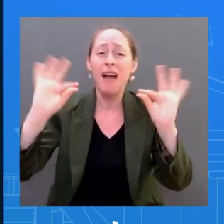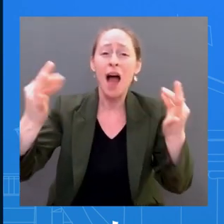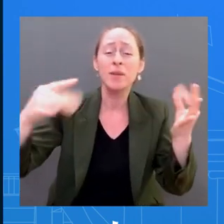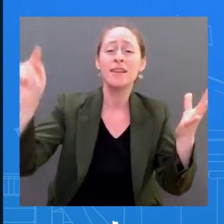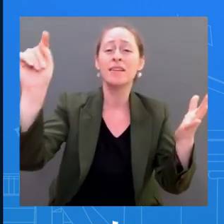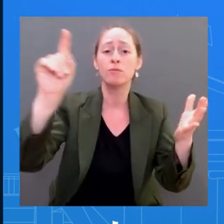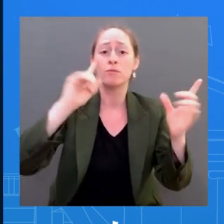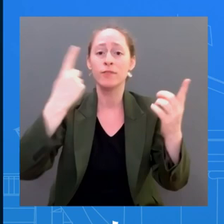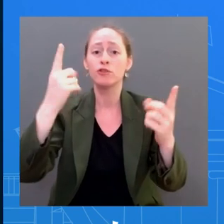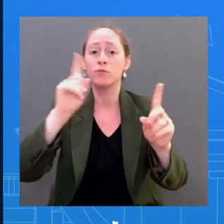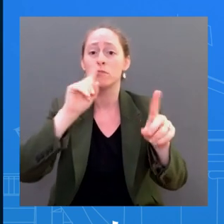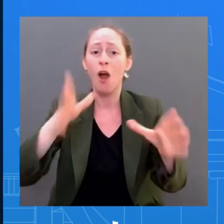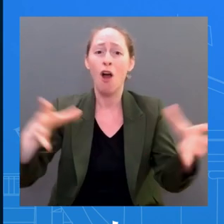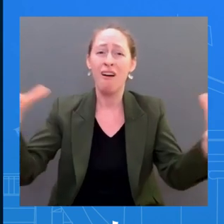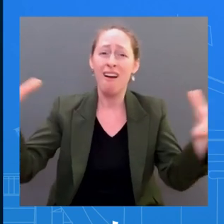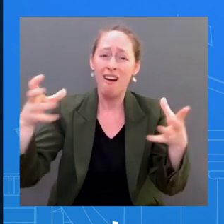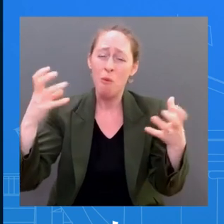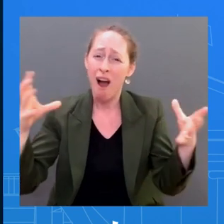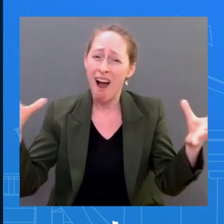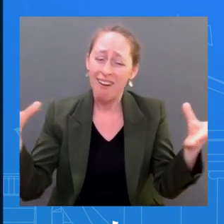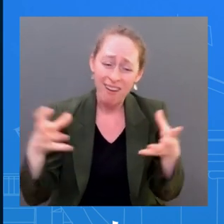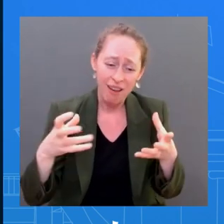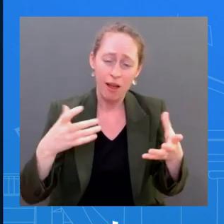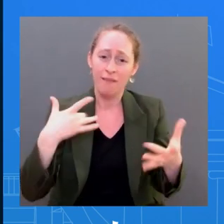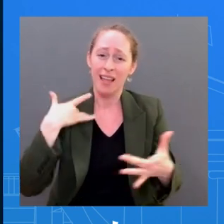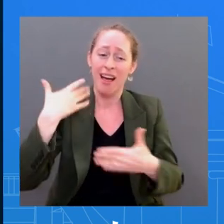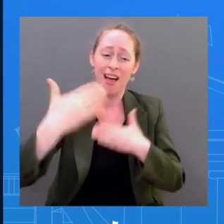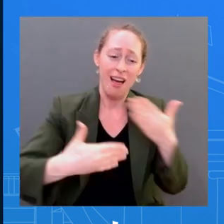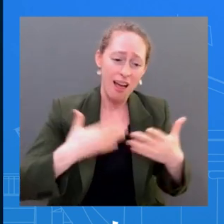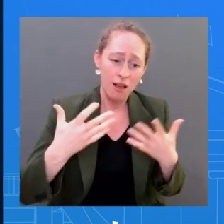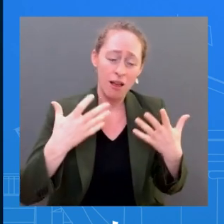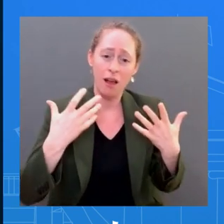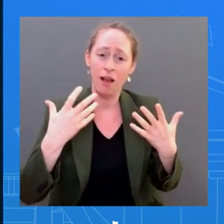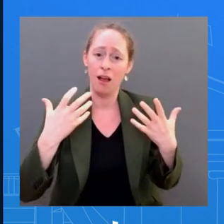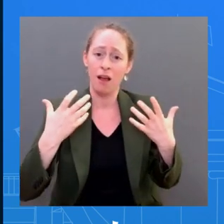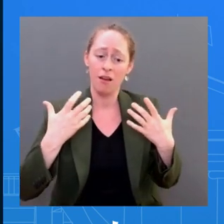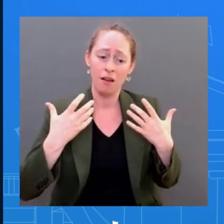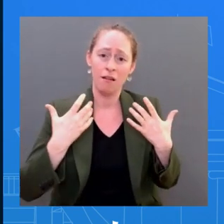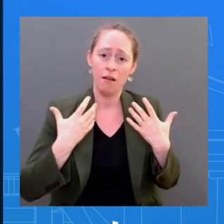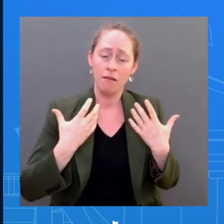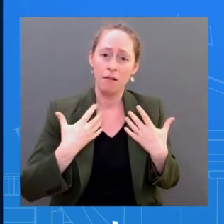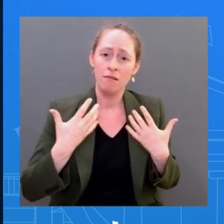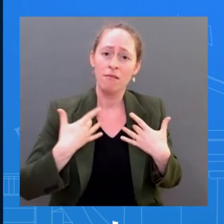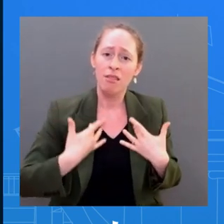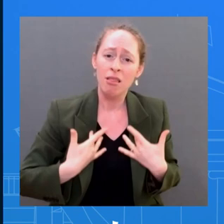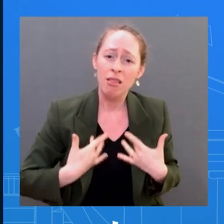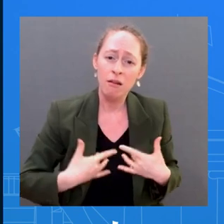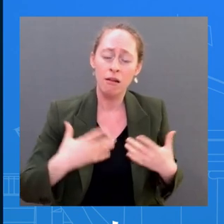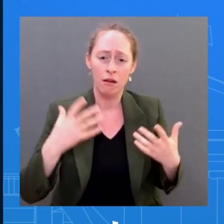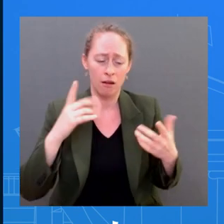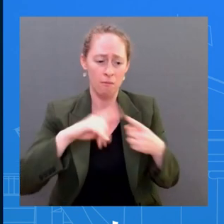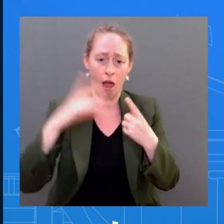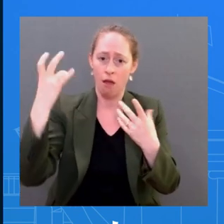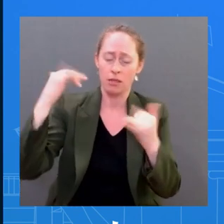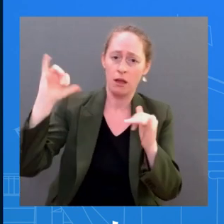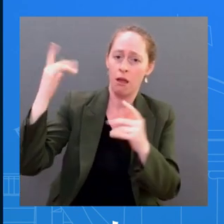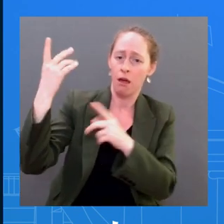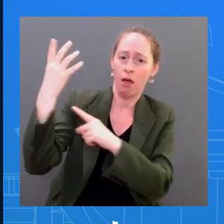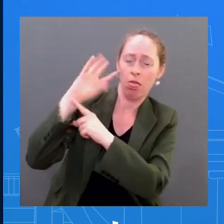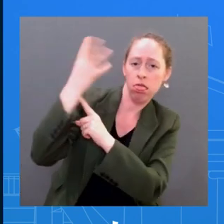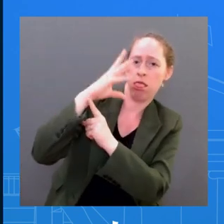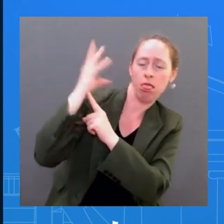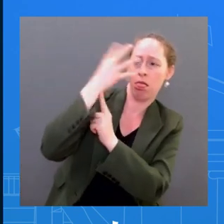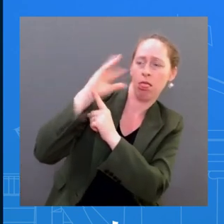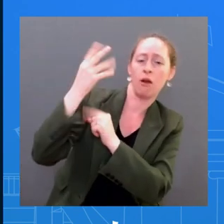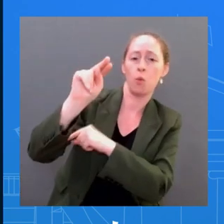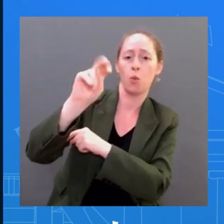We met with the local funeral director and countless morticians who who hadn't slept since the massacre the day before,